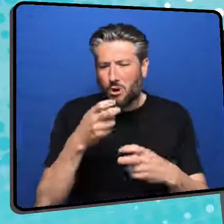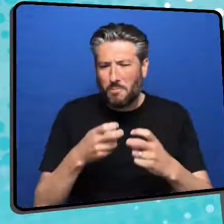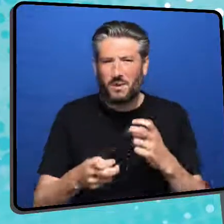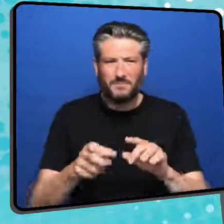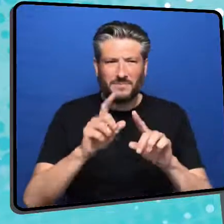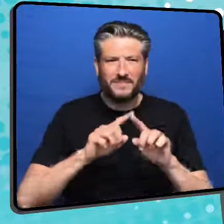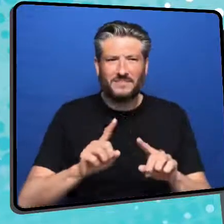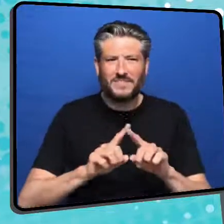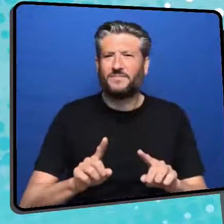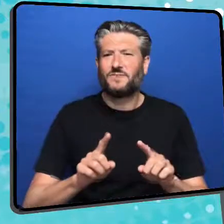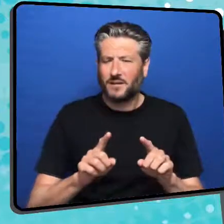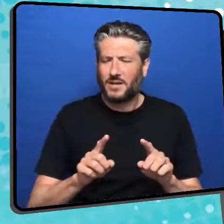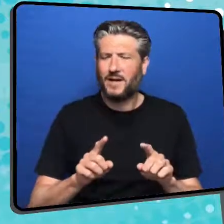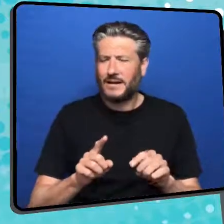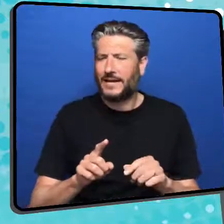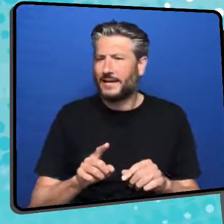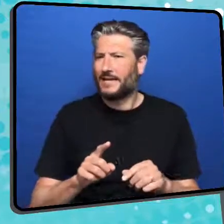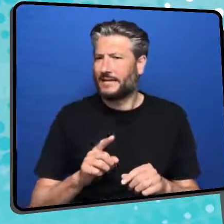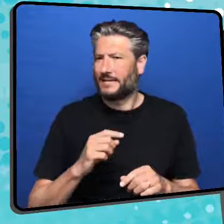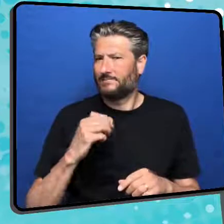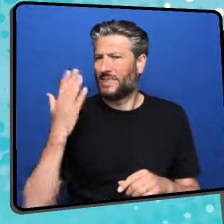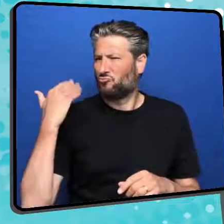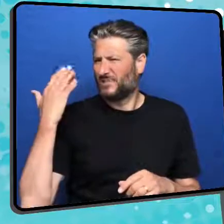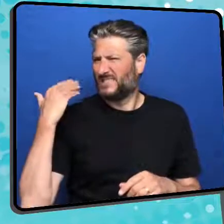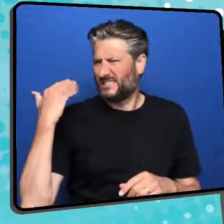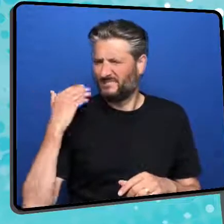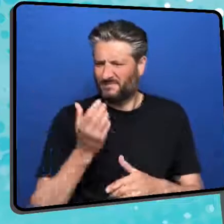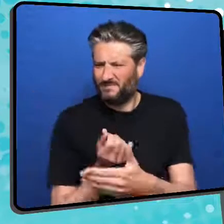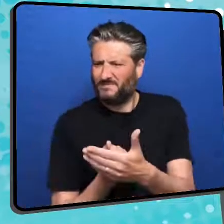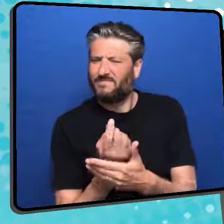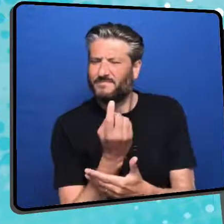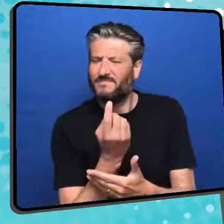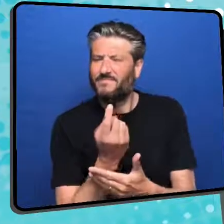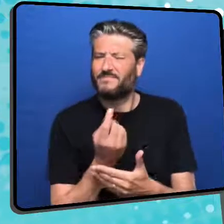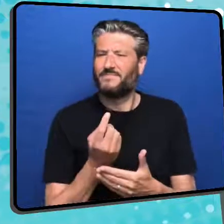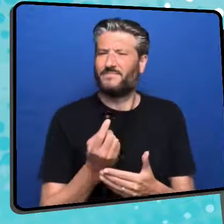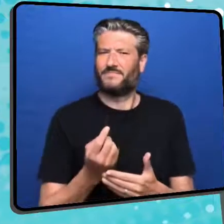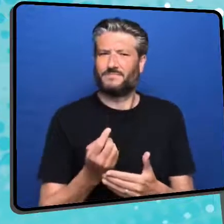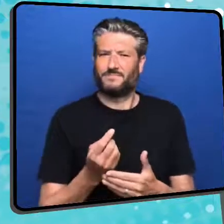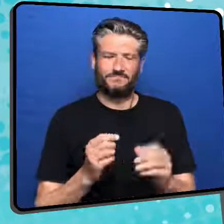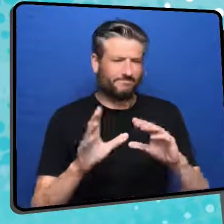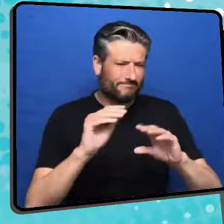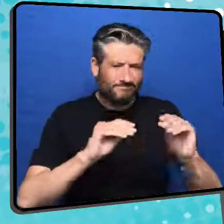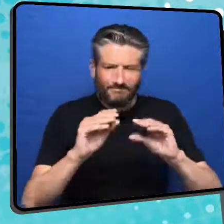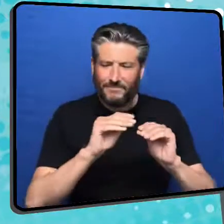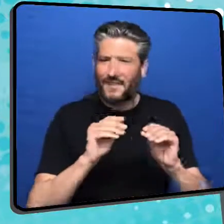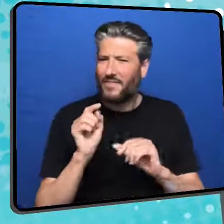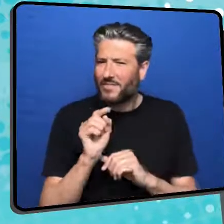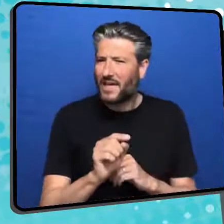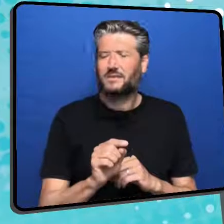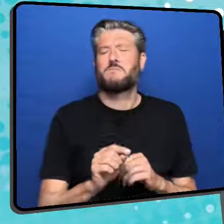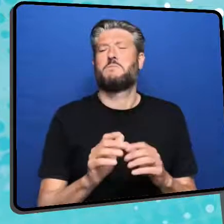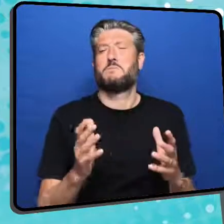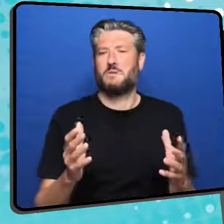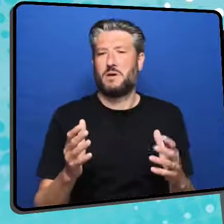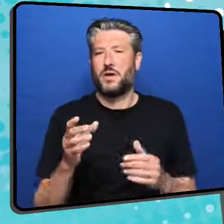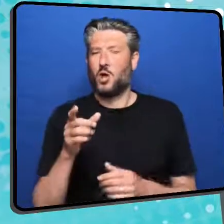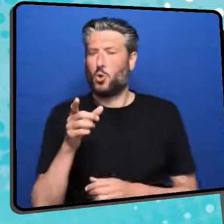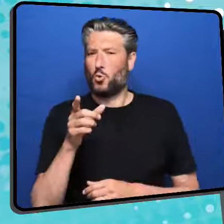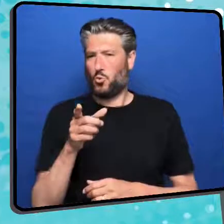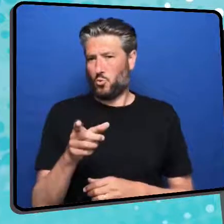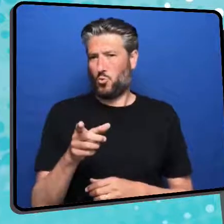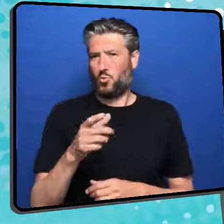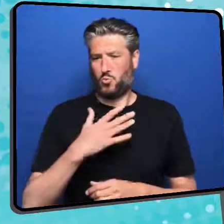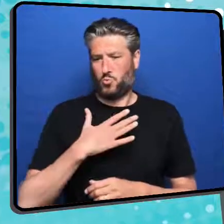well. Again, obviously it has waves. But like you said, the more problems